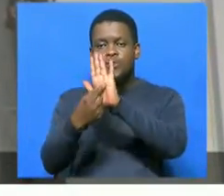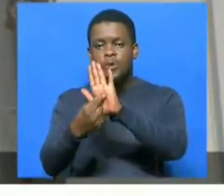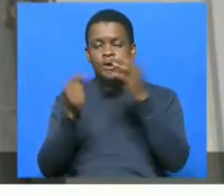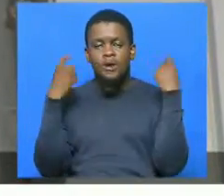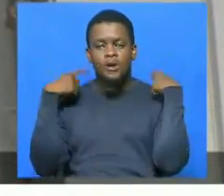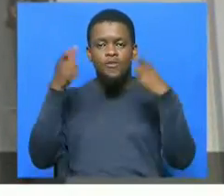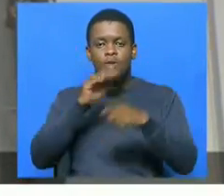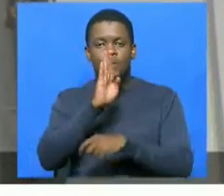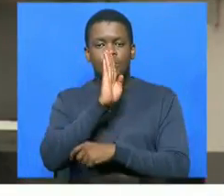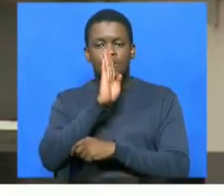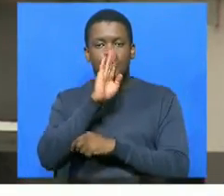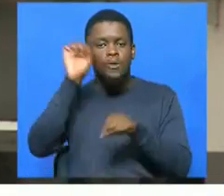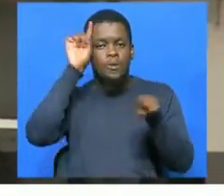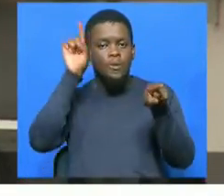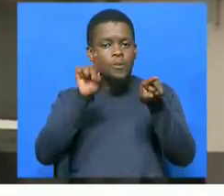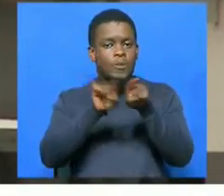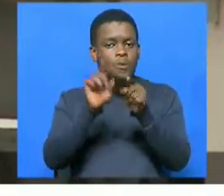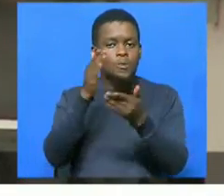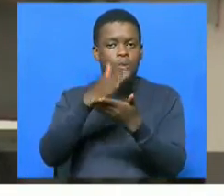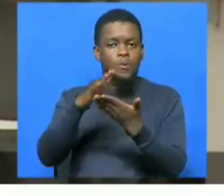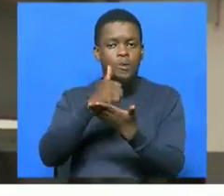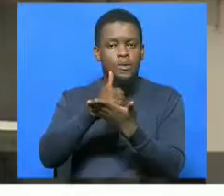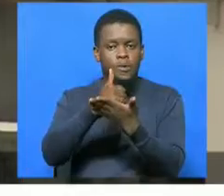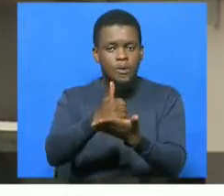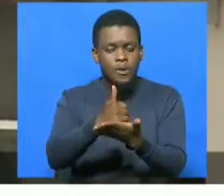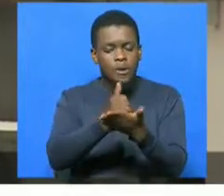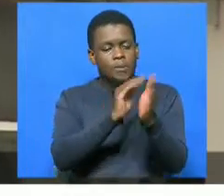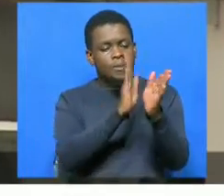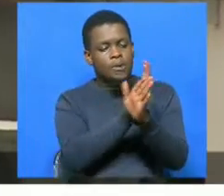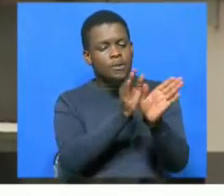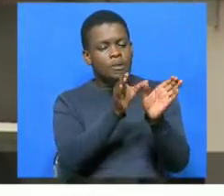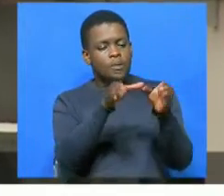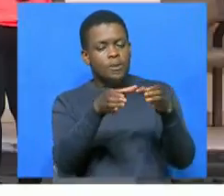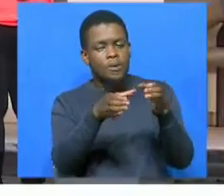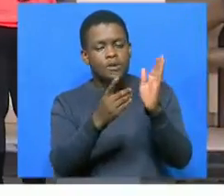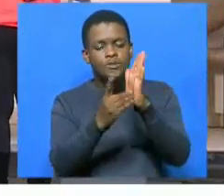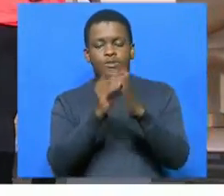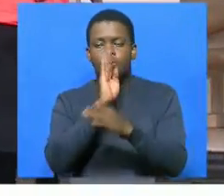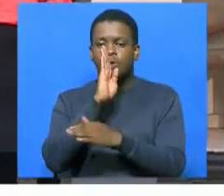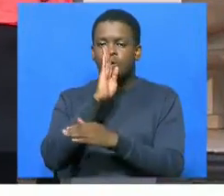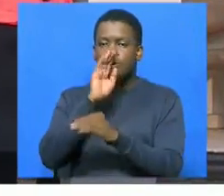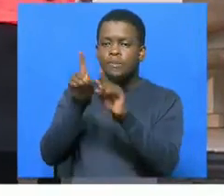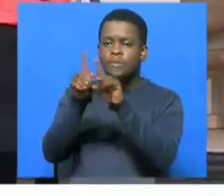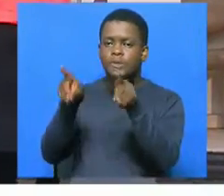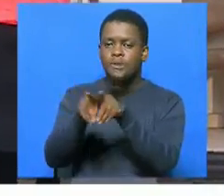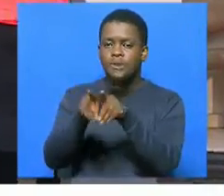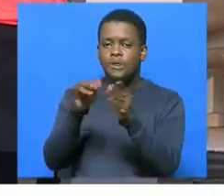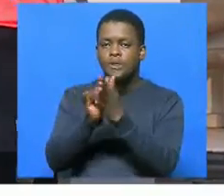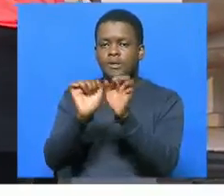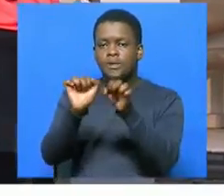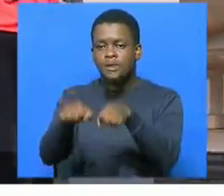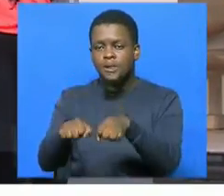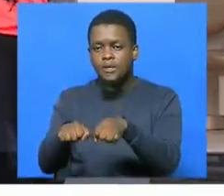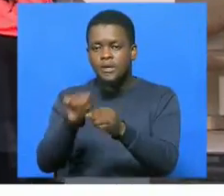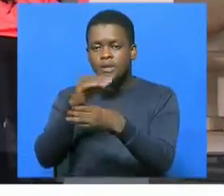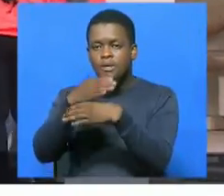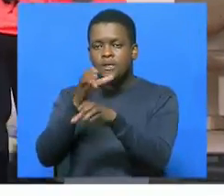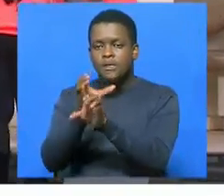commitment to enable the private sector to develop new industries that can create sustainable